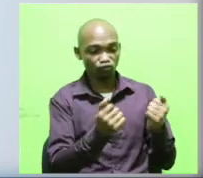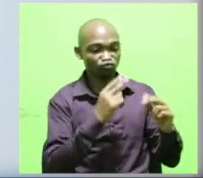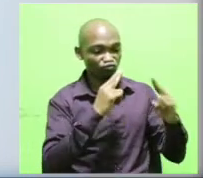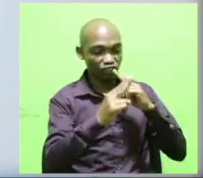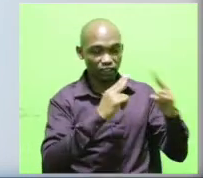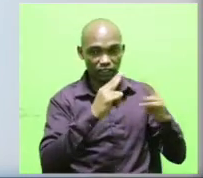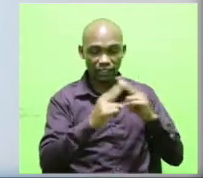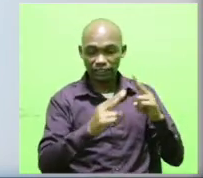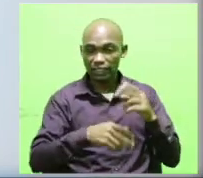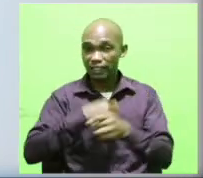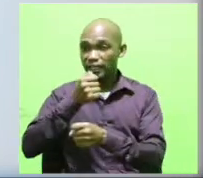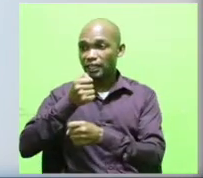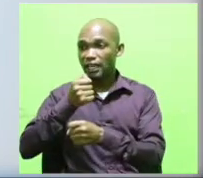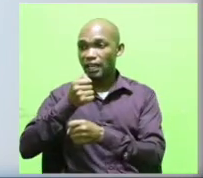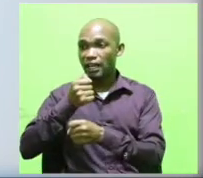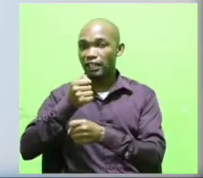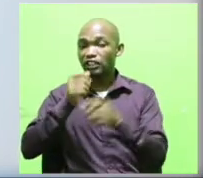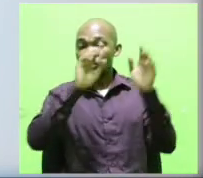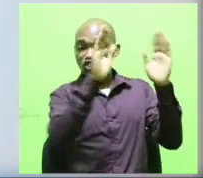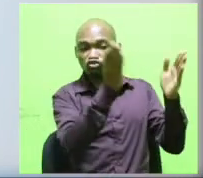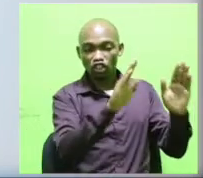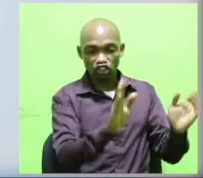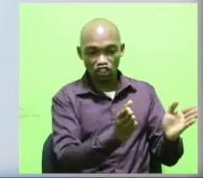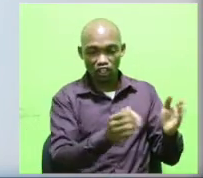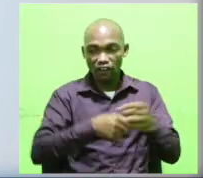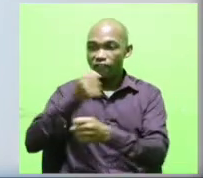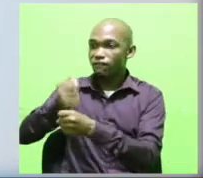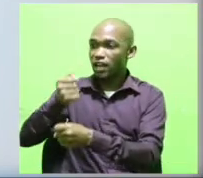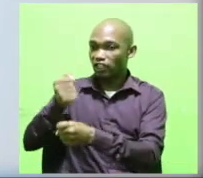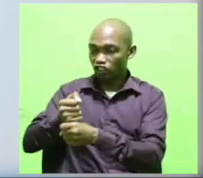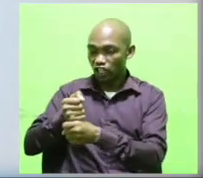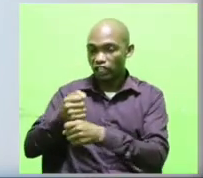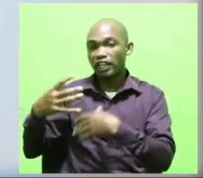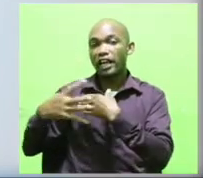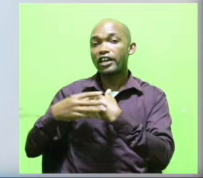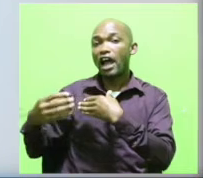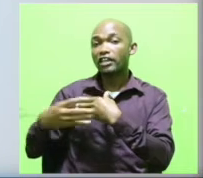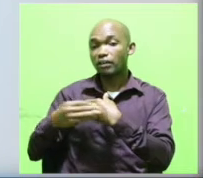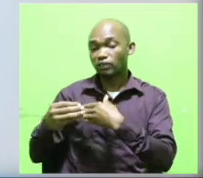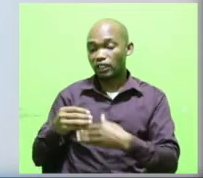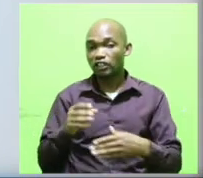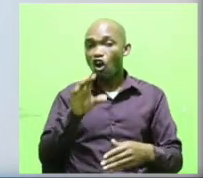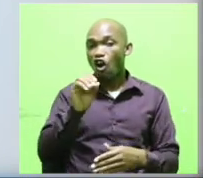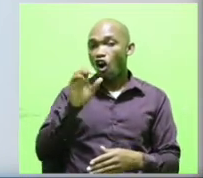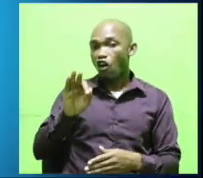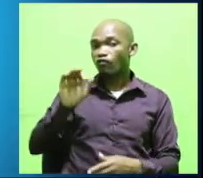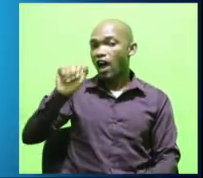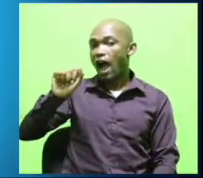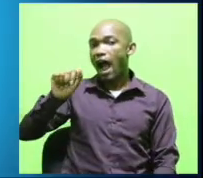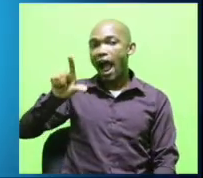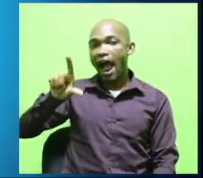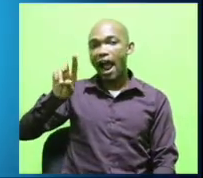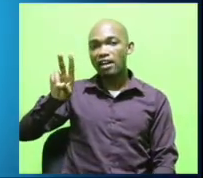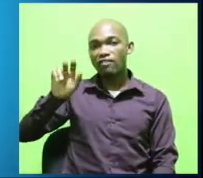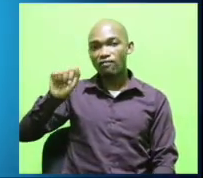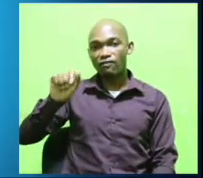to discuss the structure, the function, and the adaptation of the alveoli to its function.